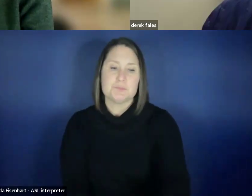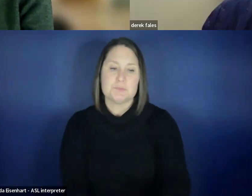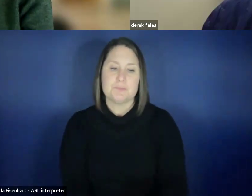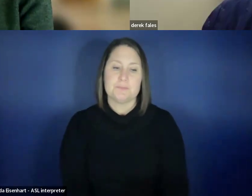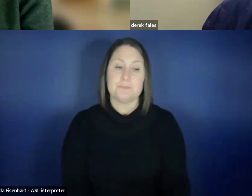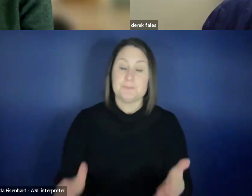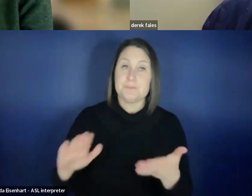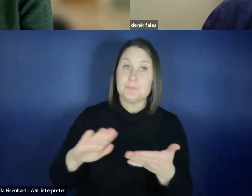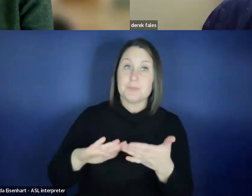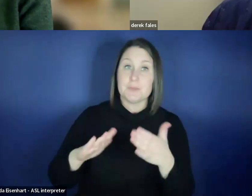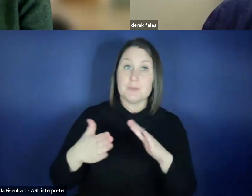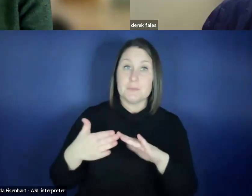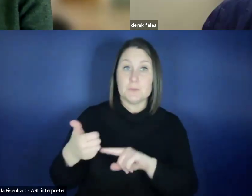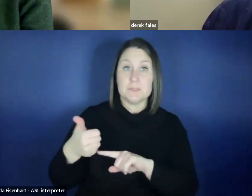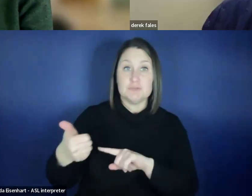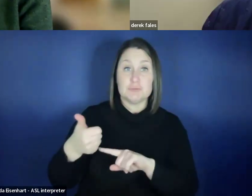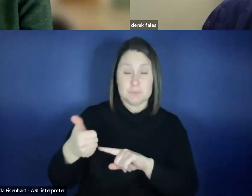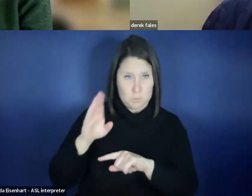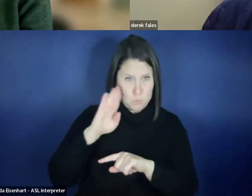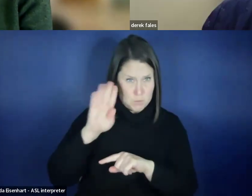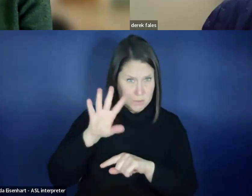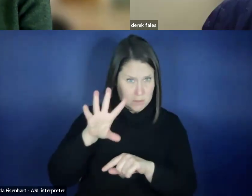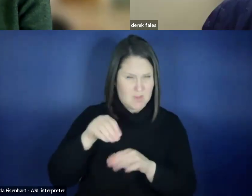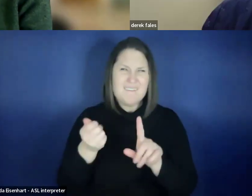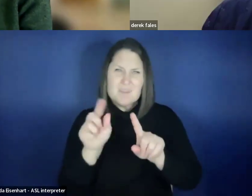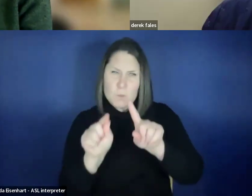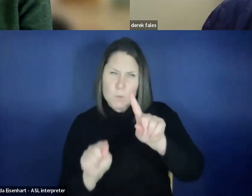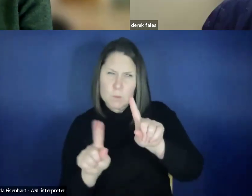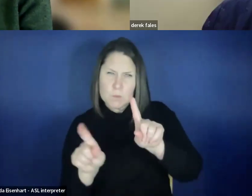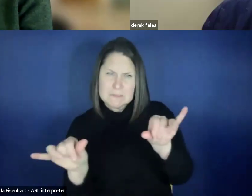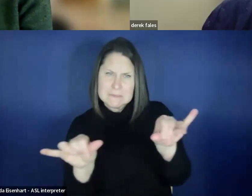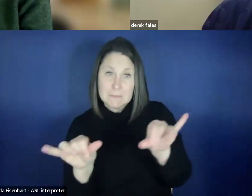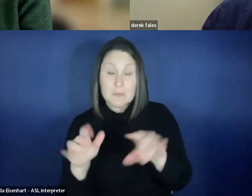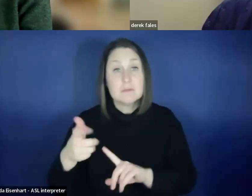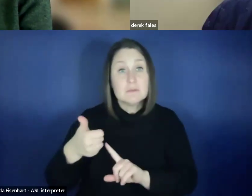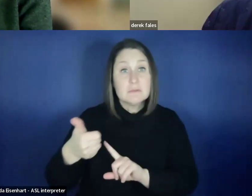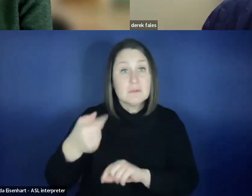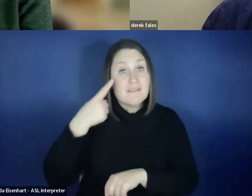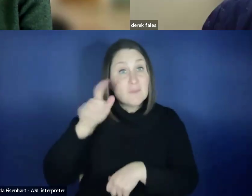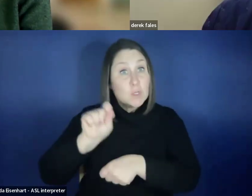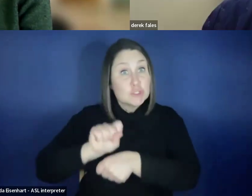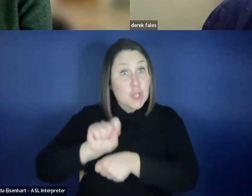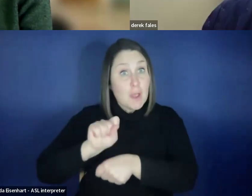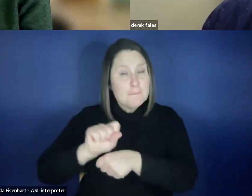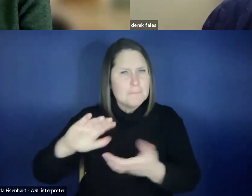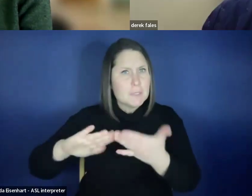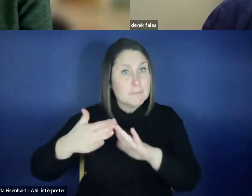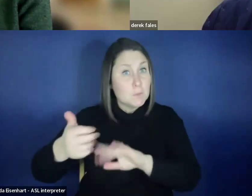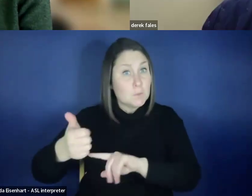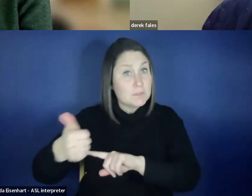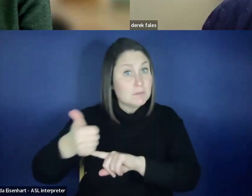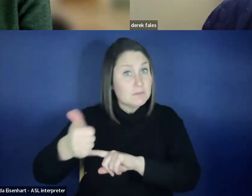Community transportation, will that include, we had a couple questions about this, transportation to and from jobs? And